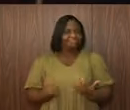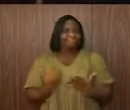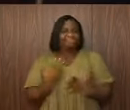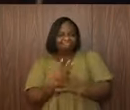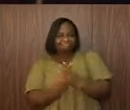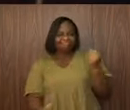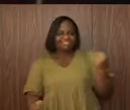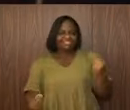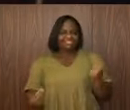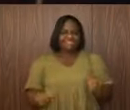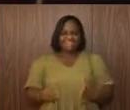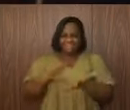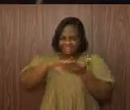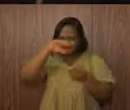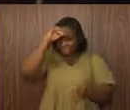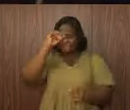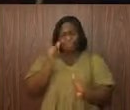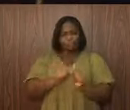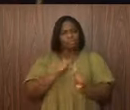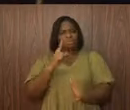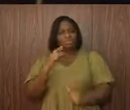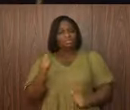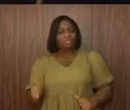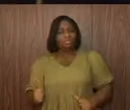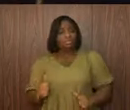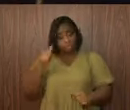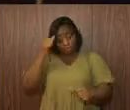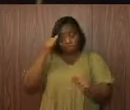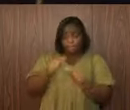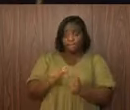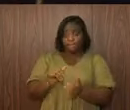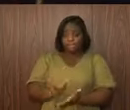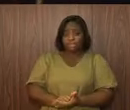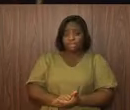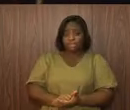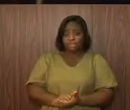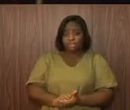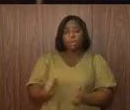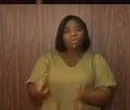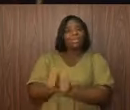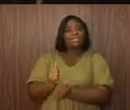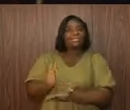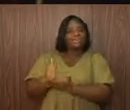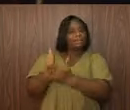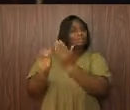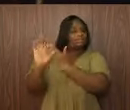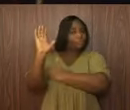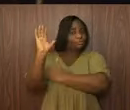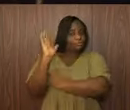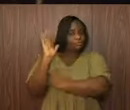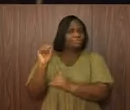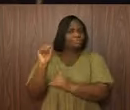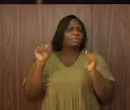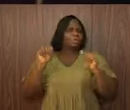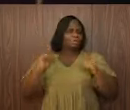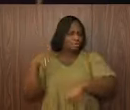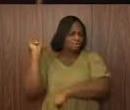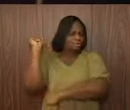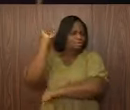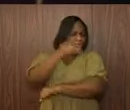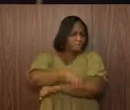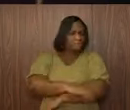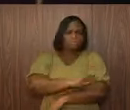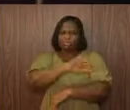learn from each other, and to remember that, with the help of God, we can overcome any